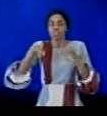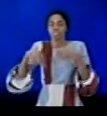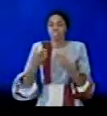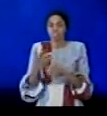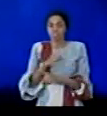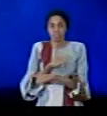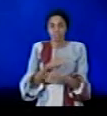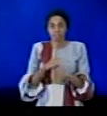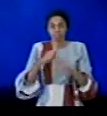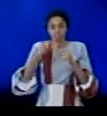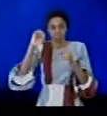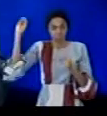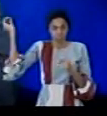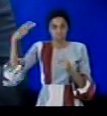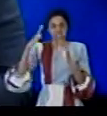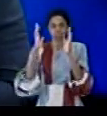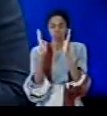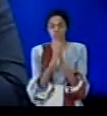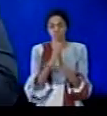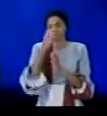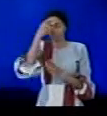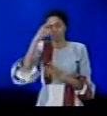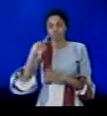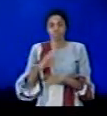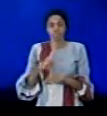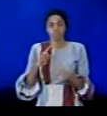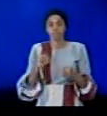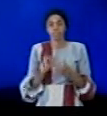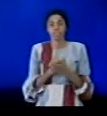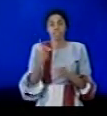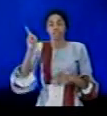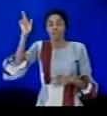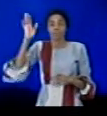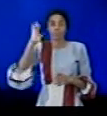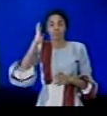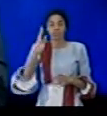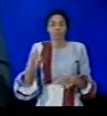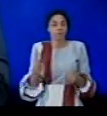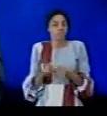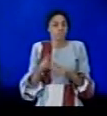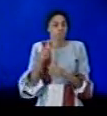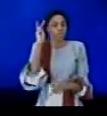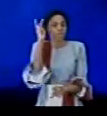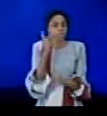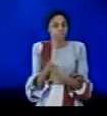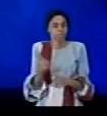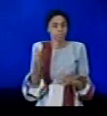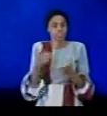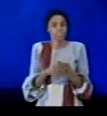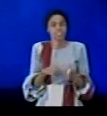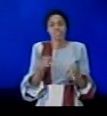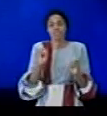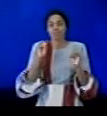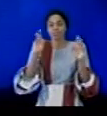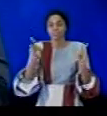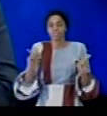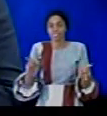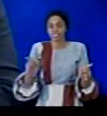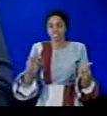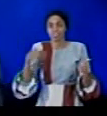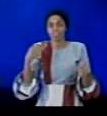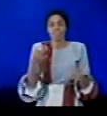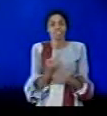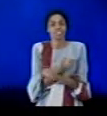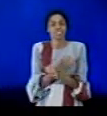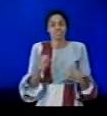will sustain this great open door of salvation to the world through GCK.